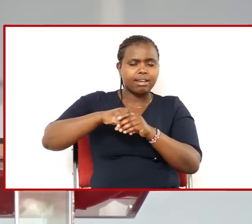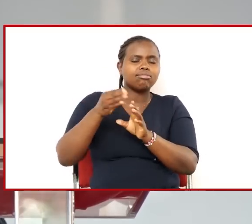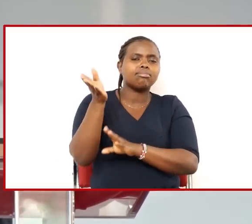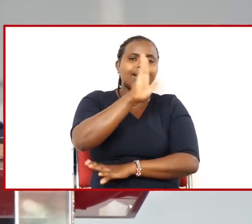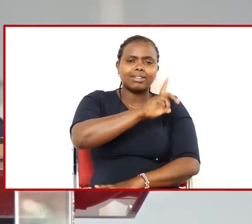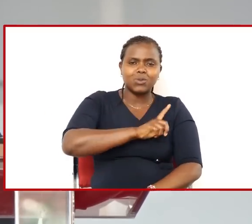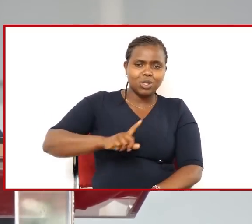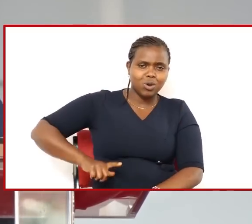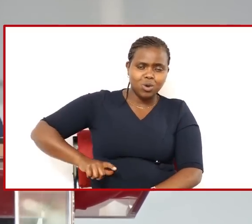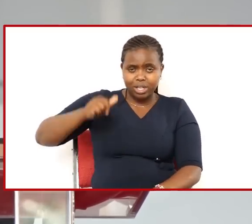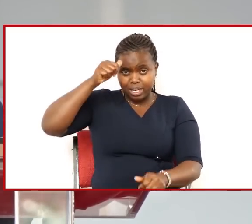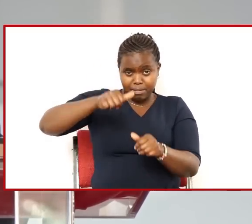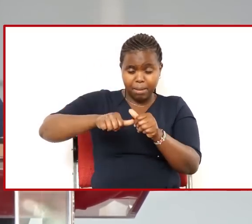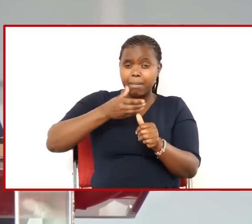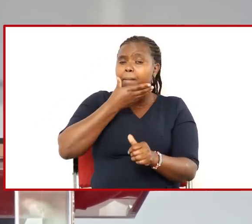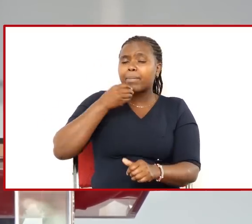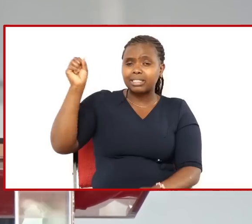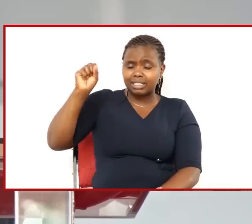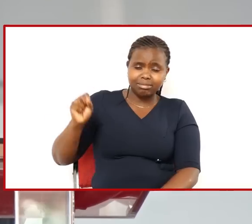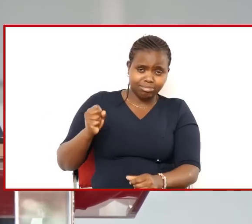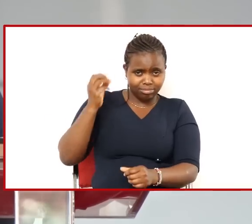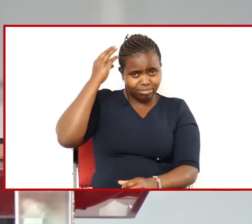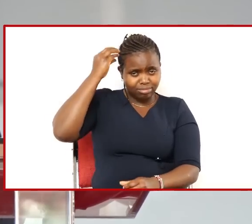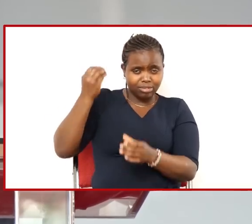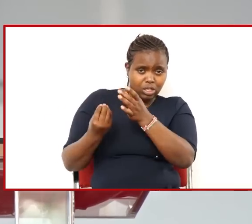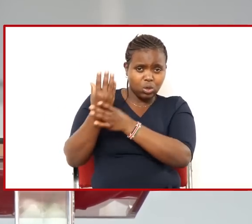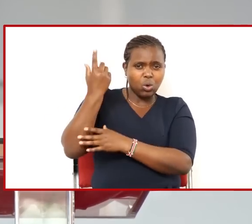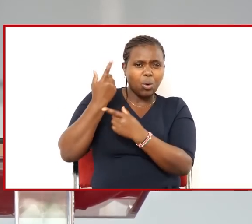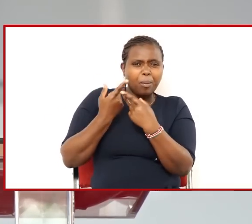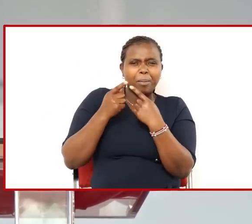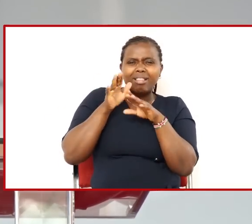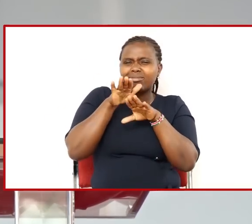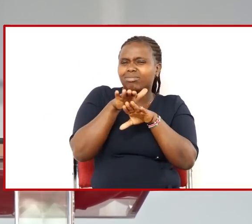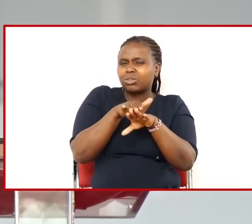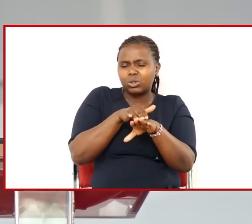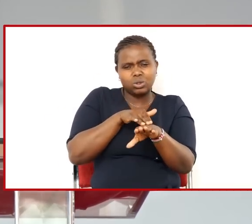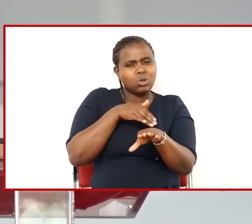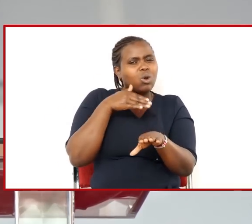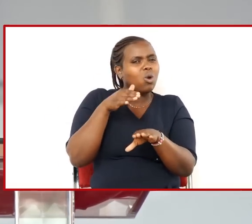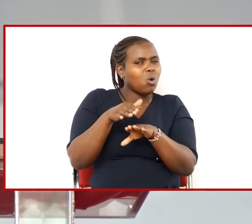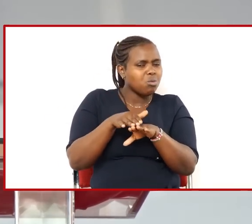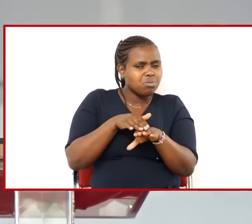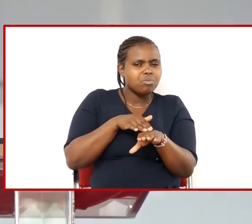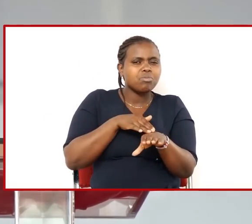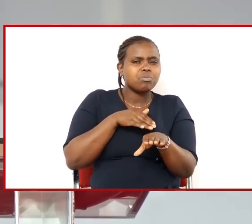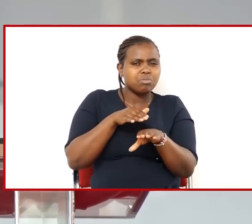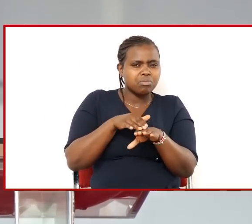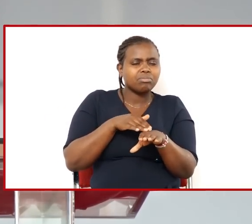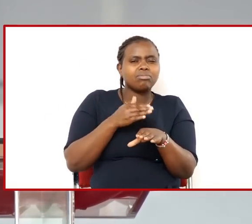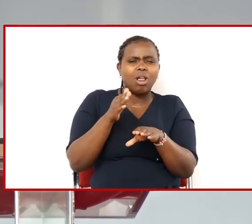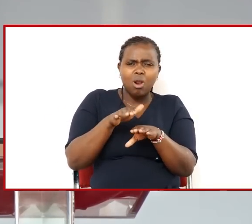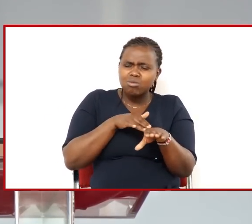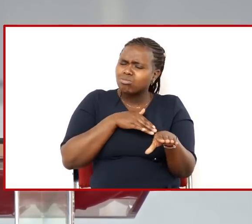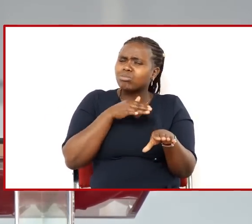restoration. Samson's heir grew back, but it was a slow process. It took some